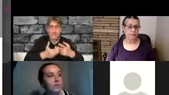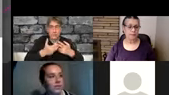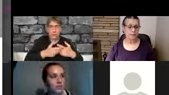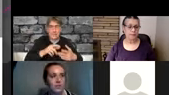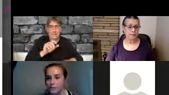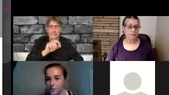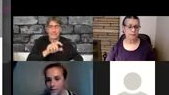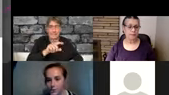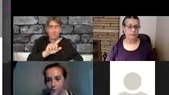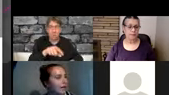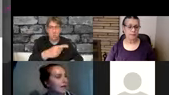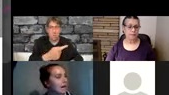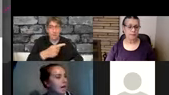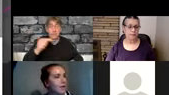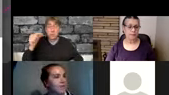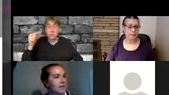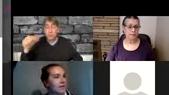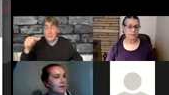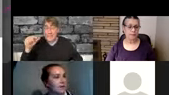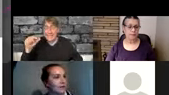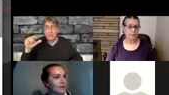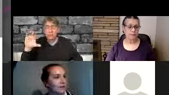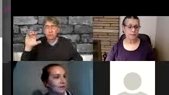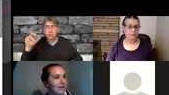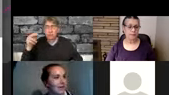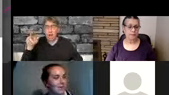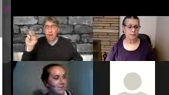The green dots are the trolley retailer only. And the